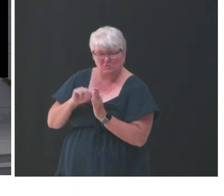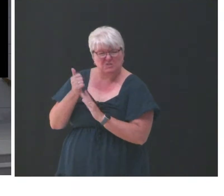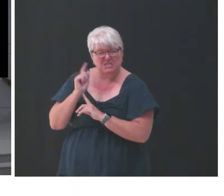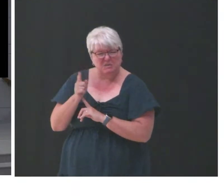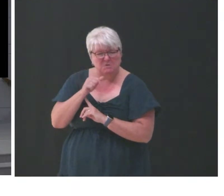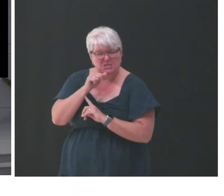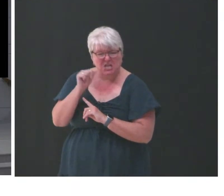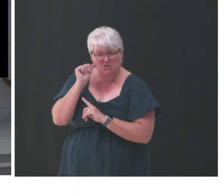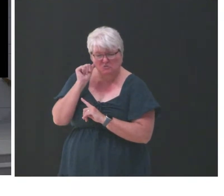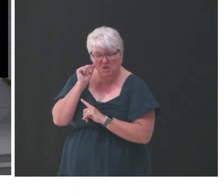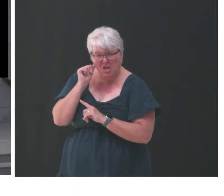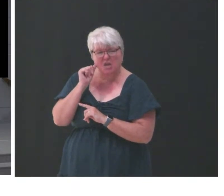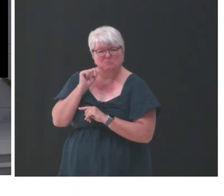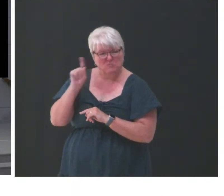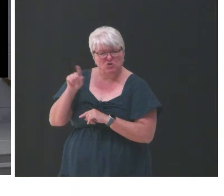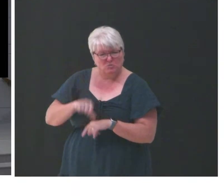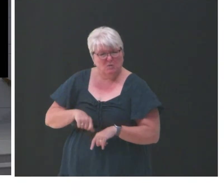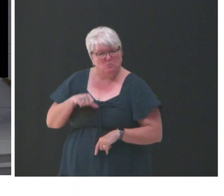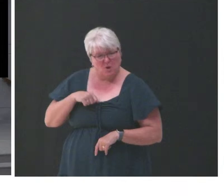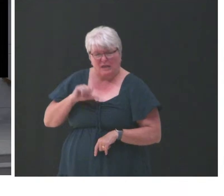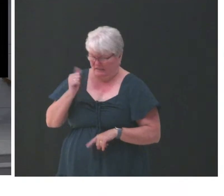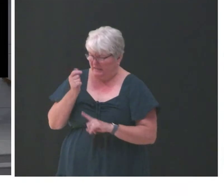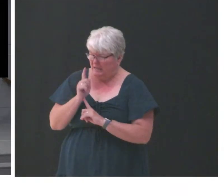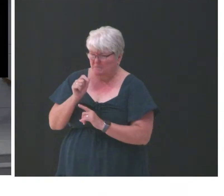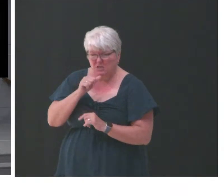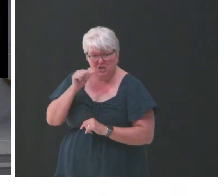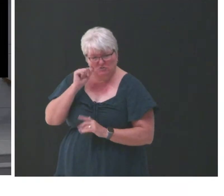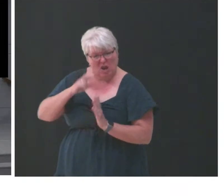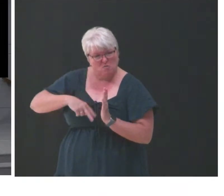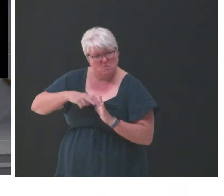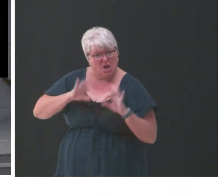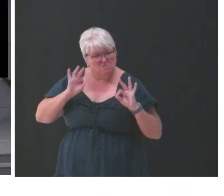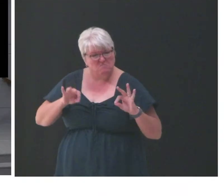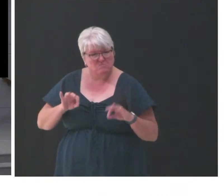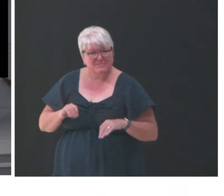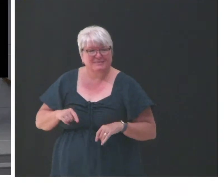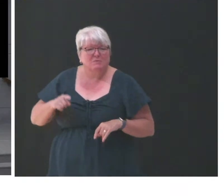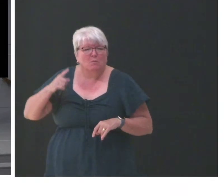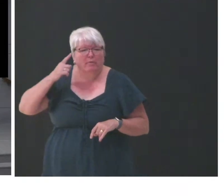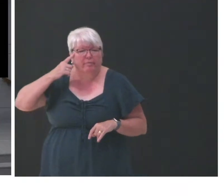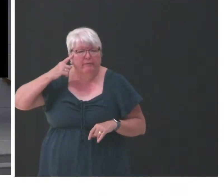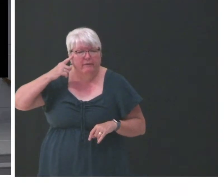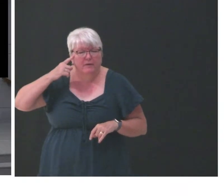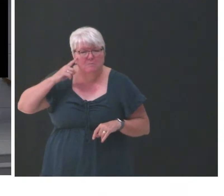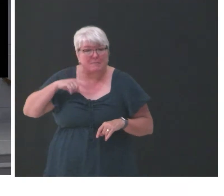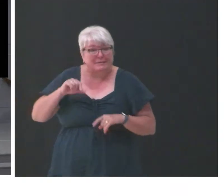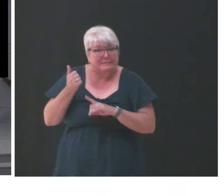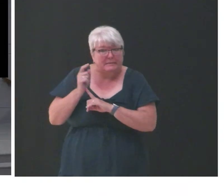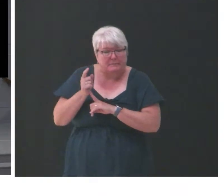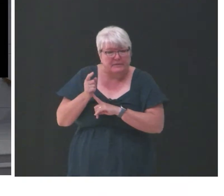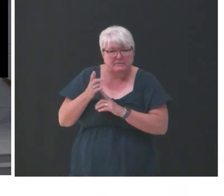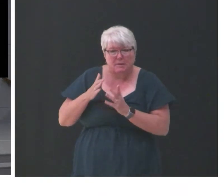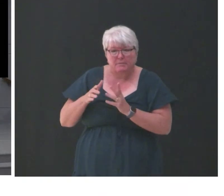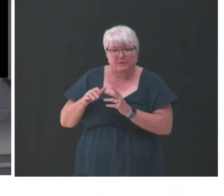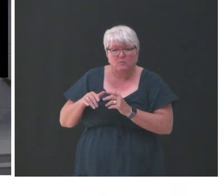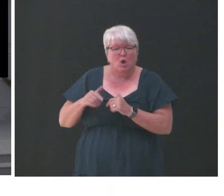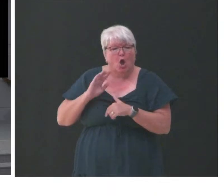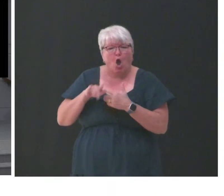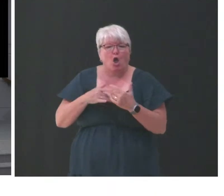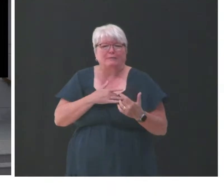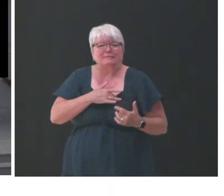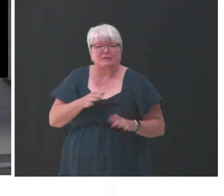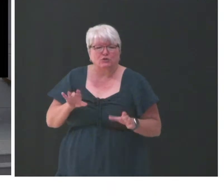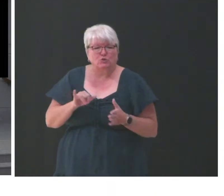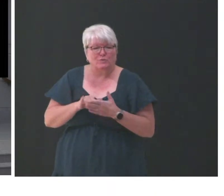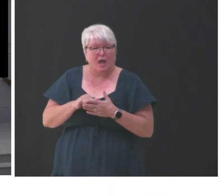minutes yesterday. He ought to be pretty proud of that. We have that thought in our head sometime, and maybe it's not 10 minutes. Maybe you've got another number you had in your head, but we all tend to